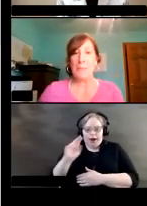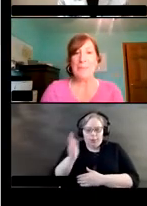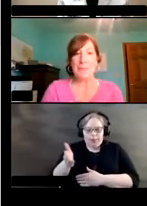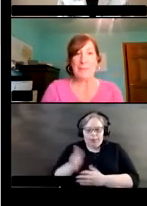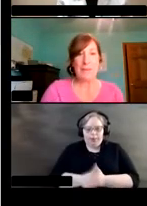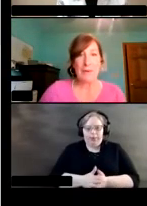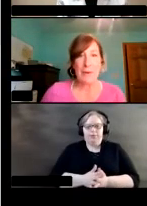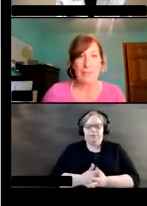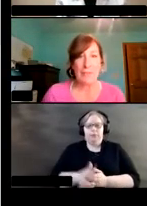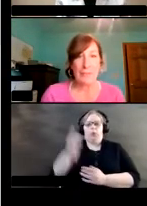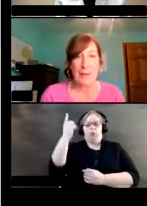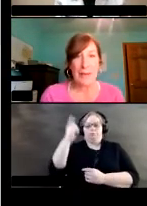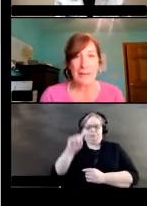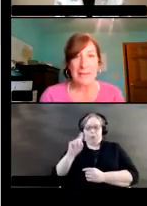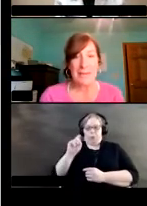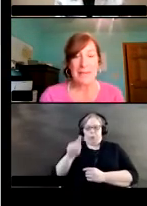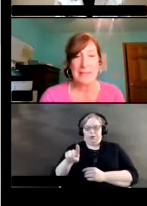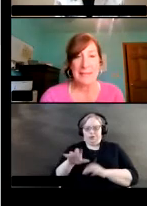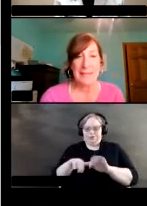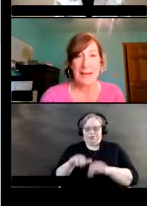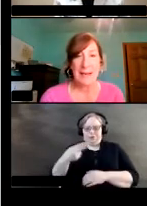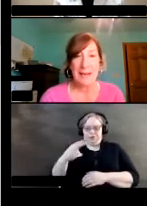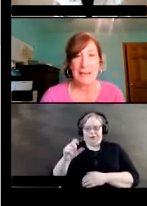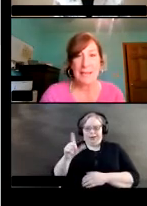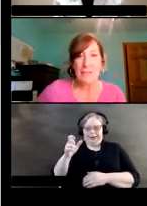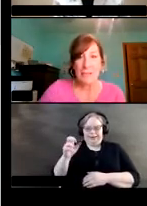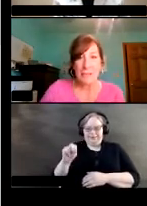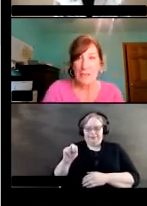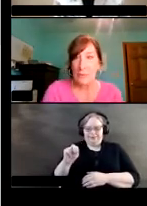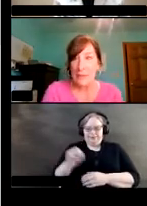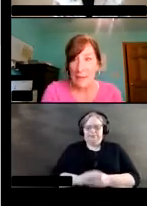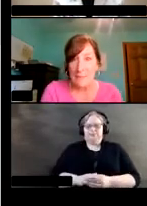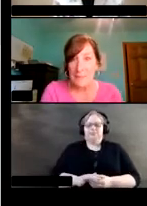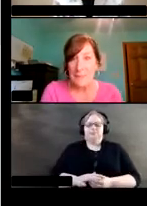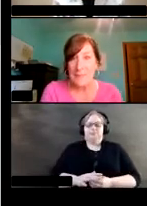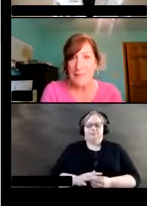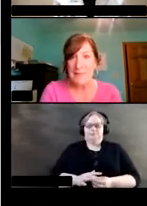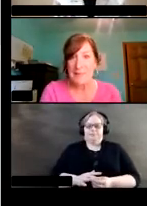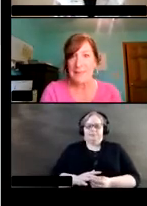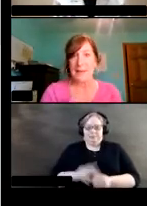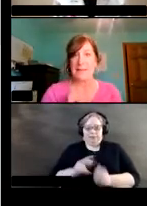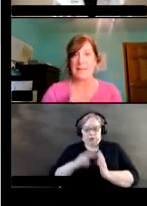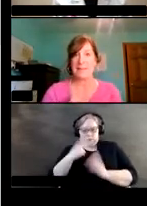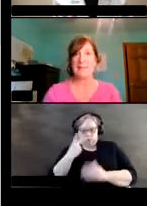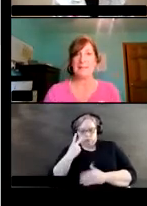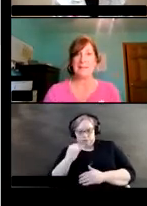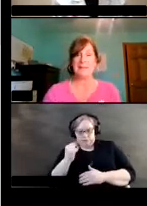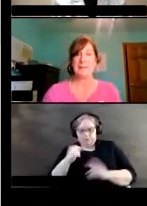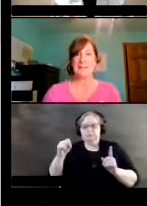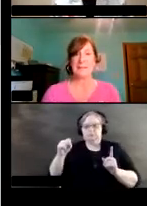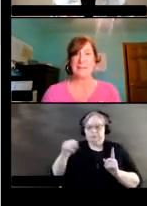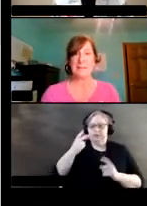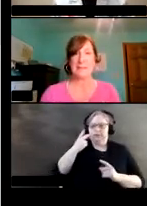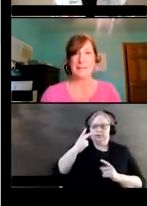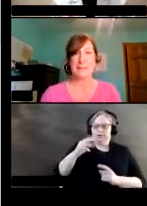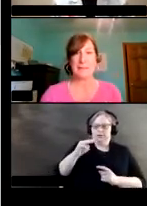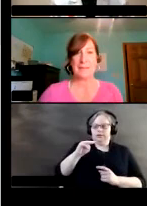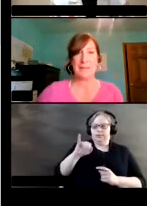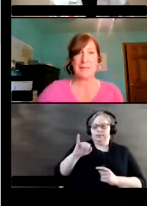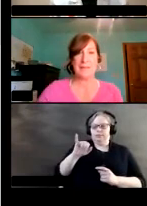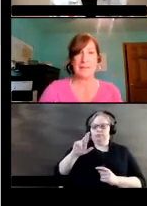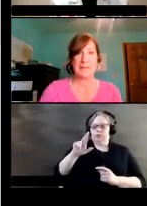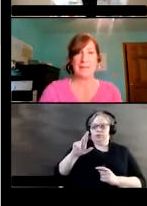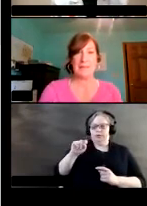Thank you. We do have a question from Helen. In addition, can you read that? Yeah. So it says, in addition to